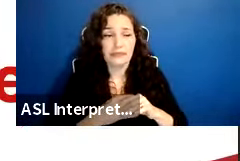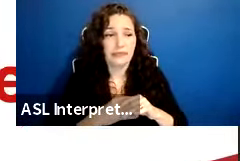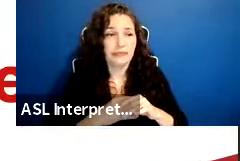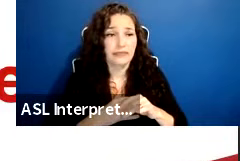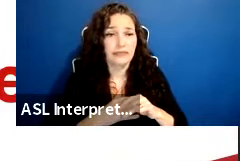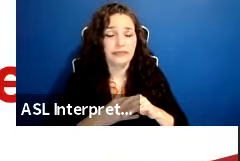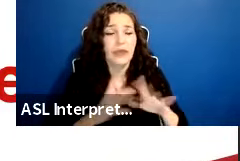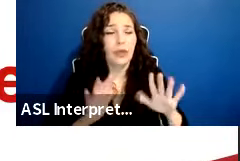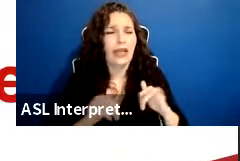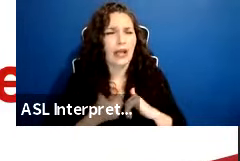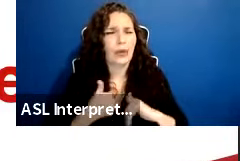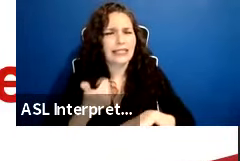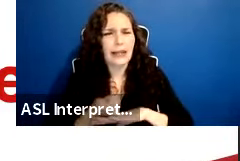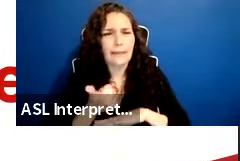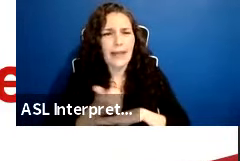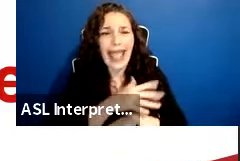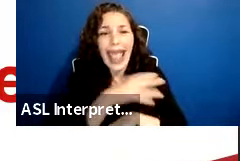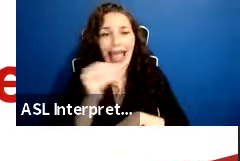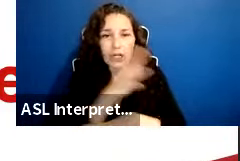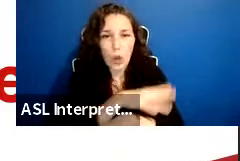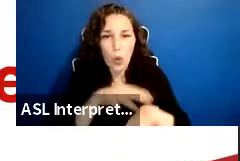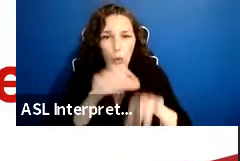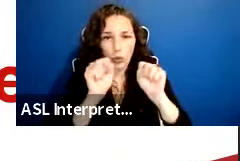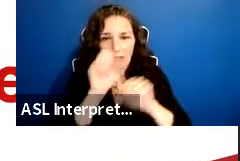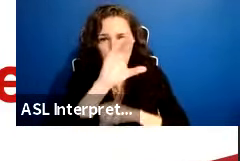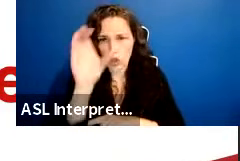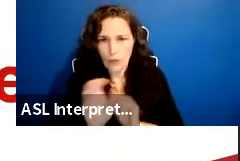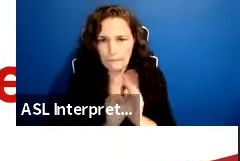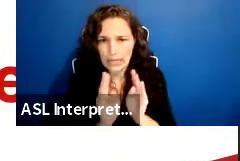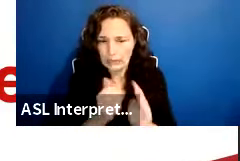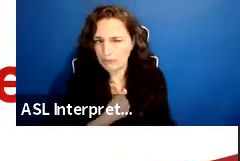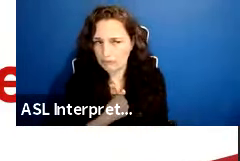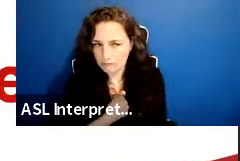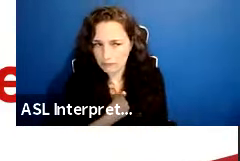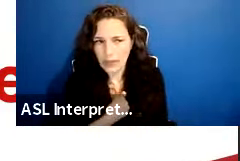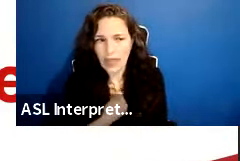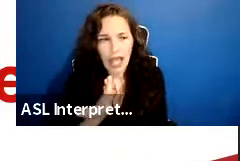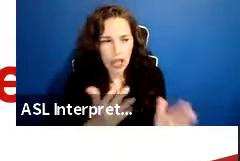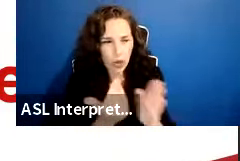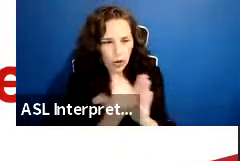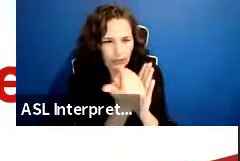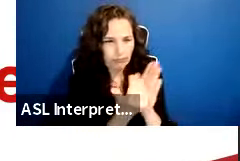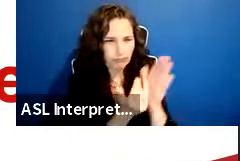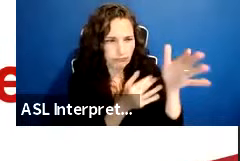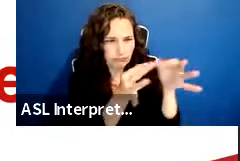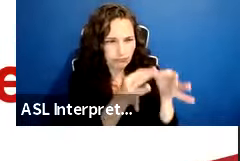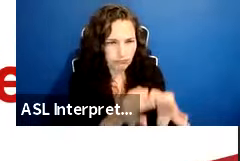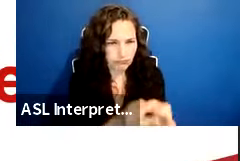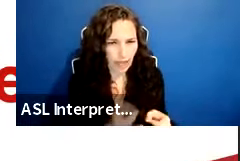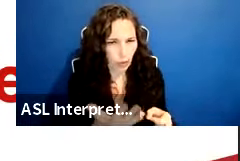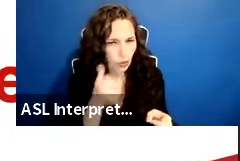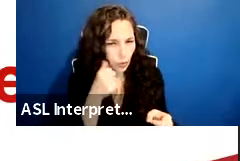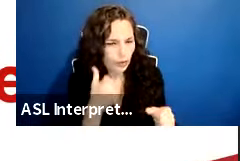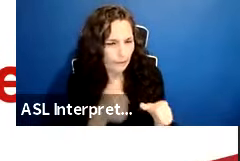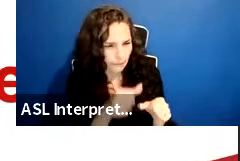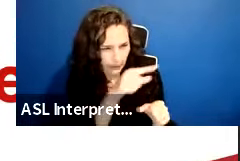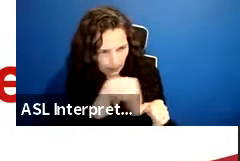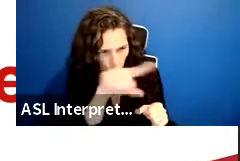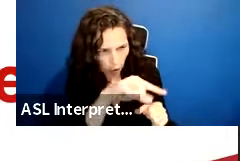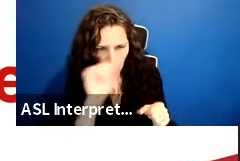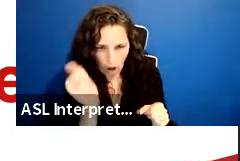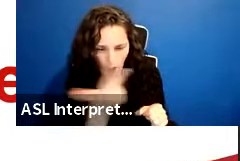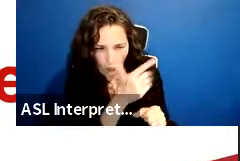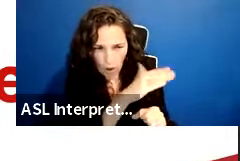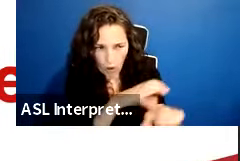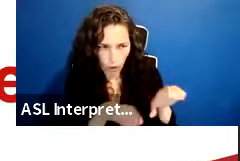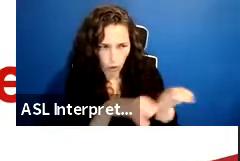So how do I set up and host a Zoom meeting? I took you through those steps again. And again, I want to reinforce that all of this can be done